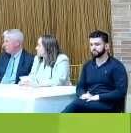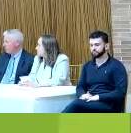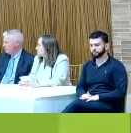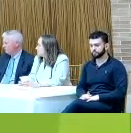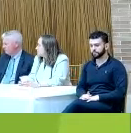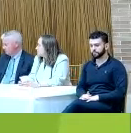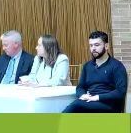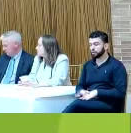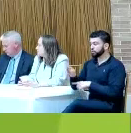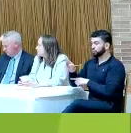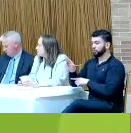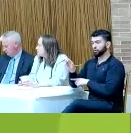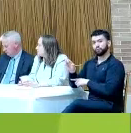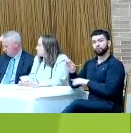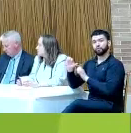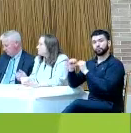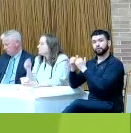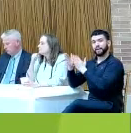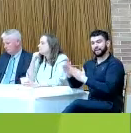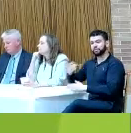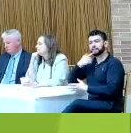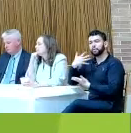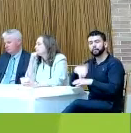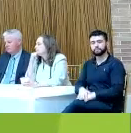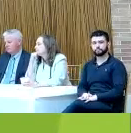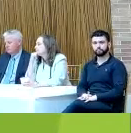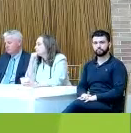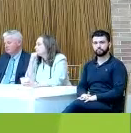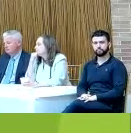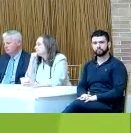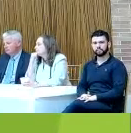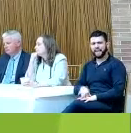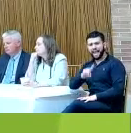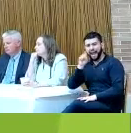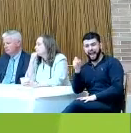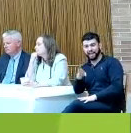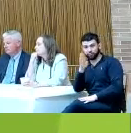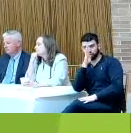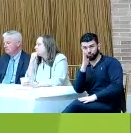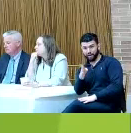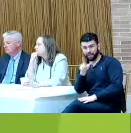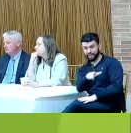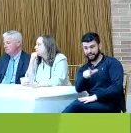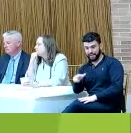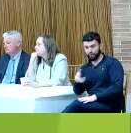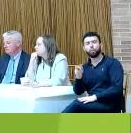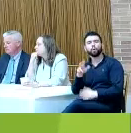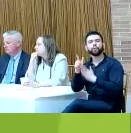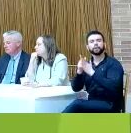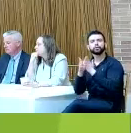and the realtor proposed to either ask the landlord directly or do it through her